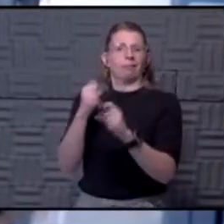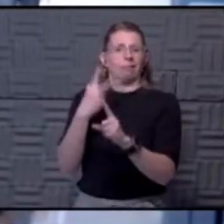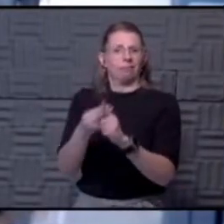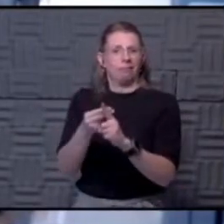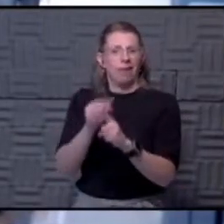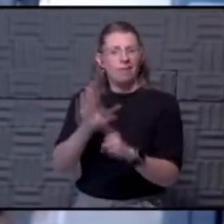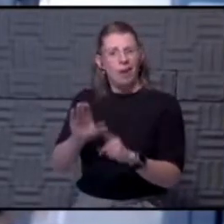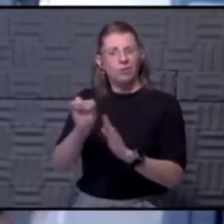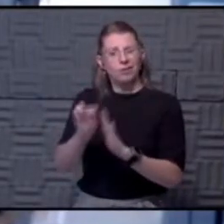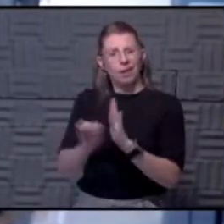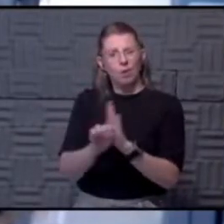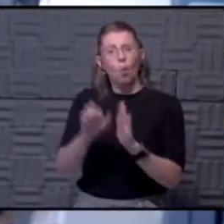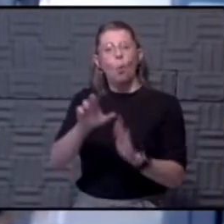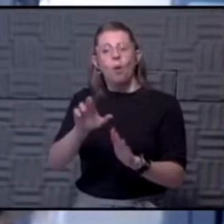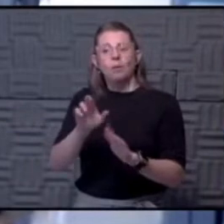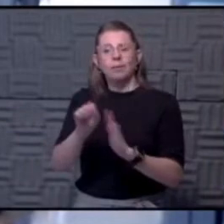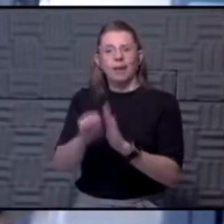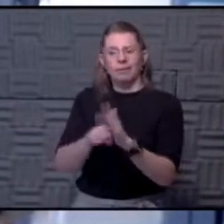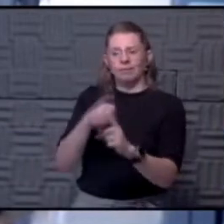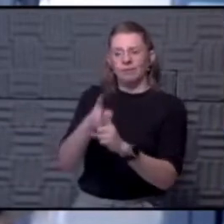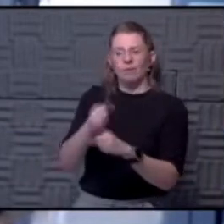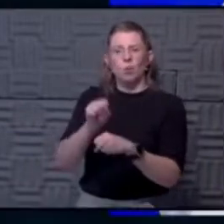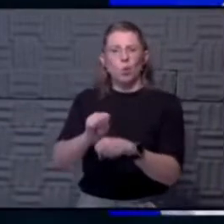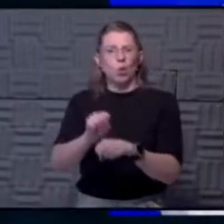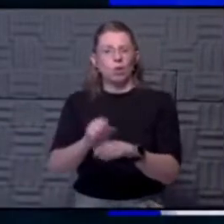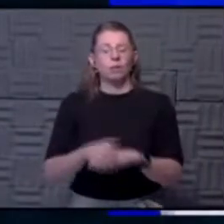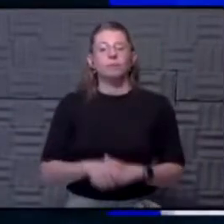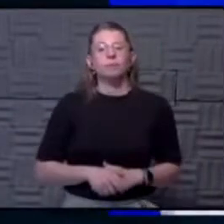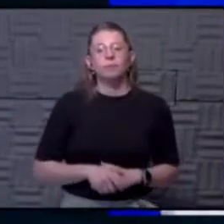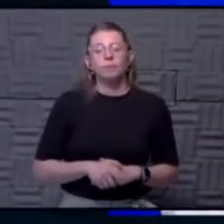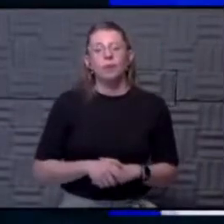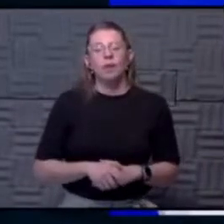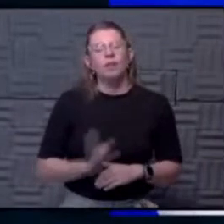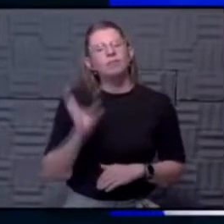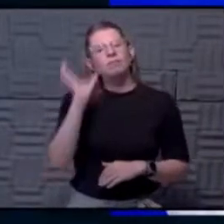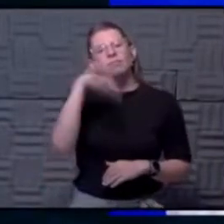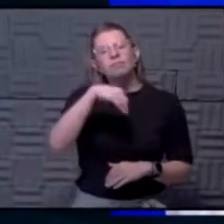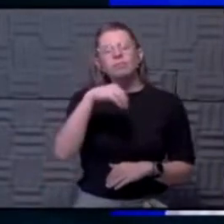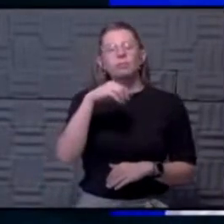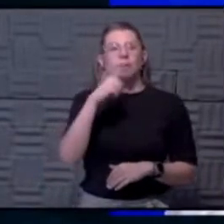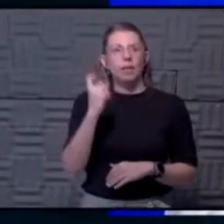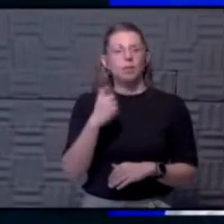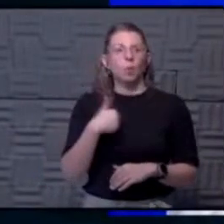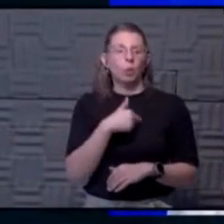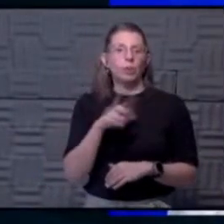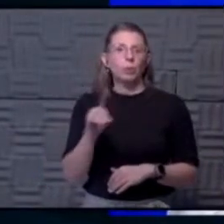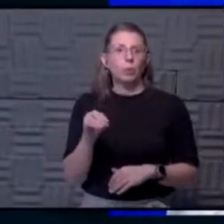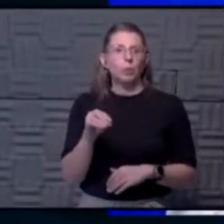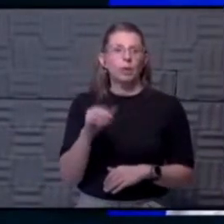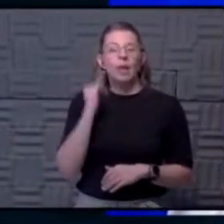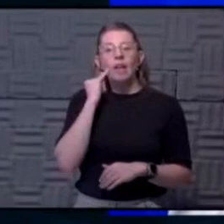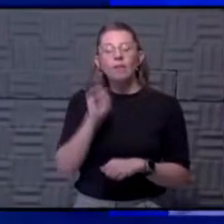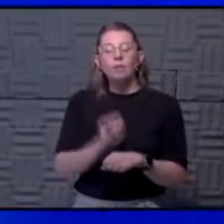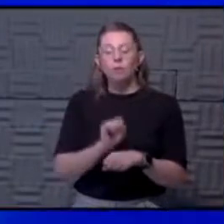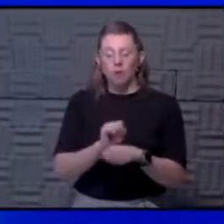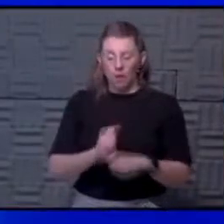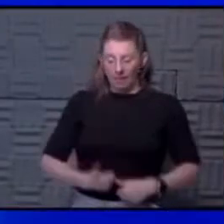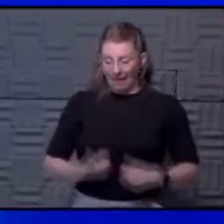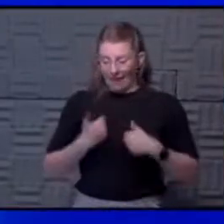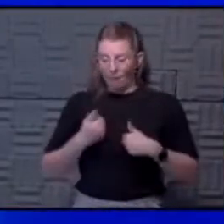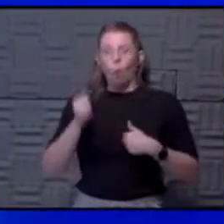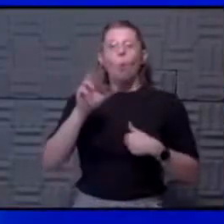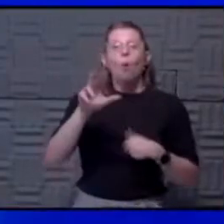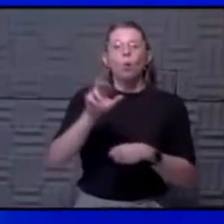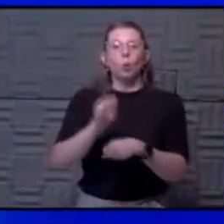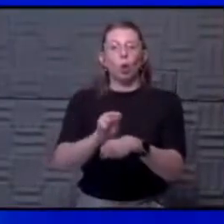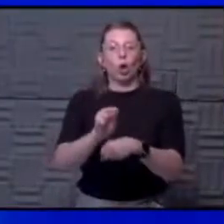state or the state where they work. I mean, it is kind of odd because when we say we don't, and yet we do, because if it's live or work,